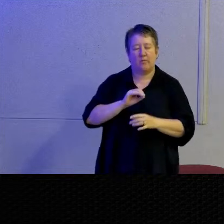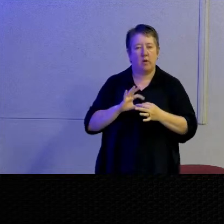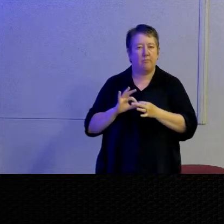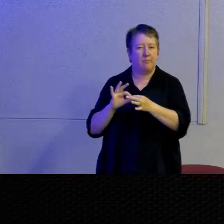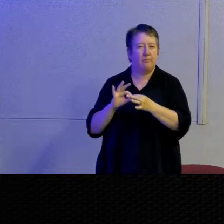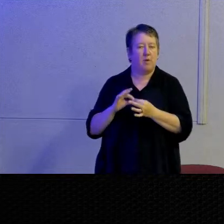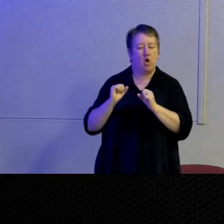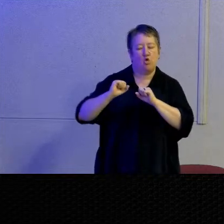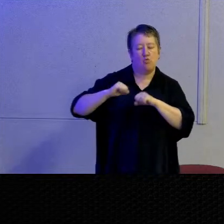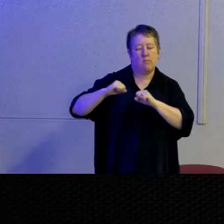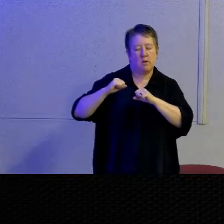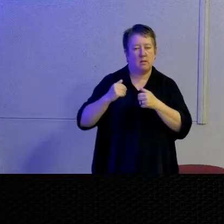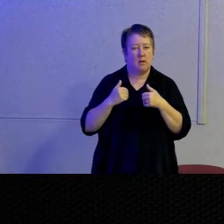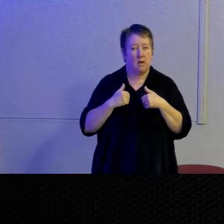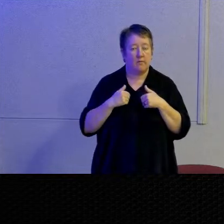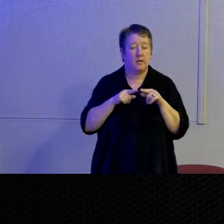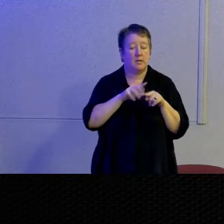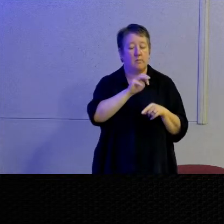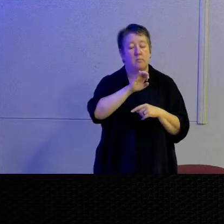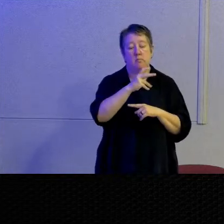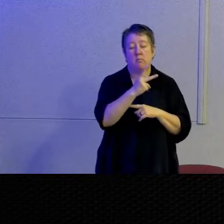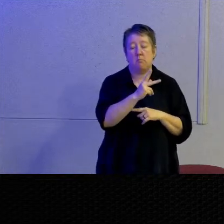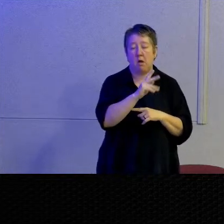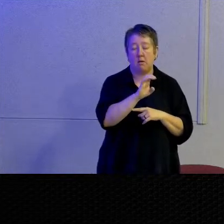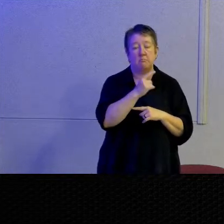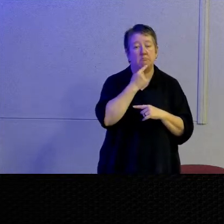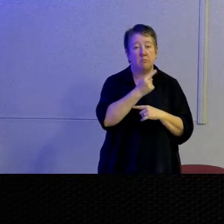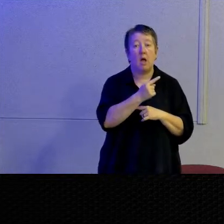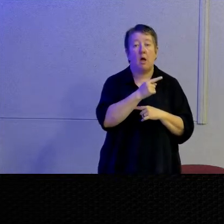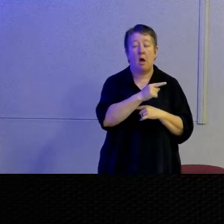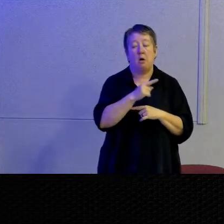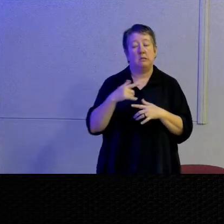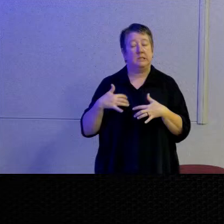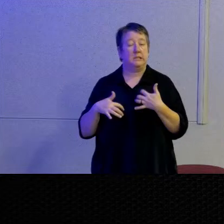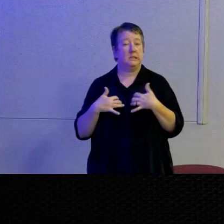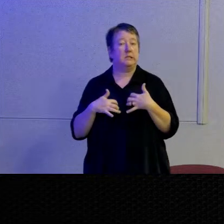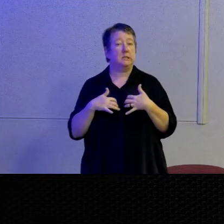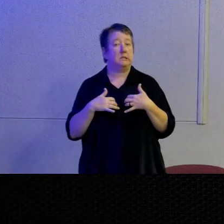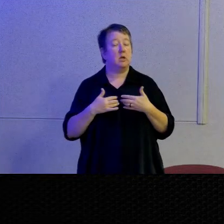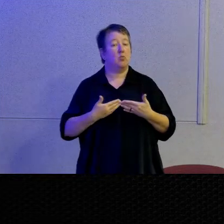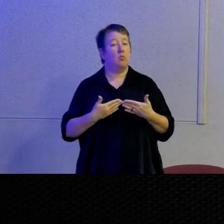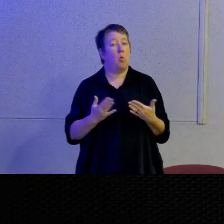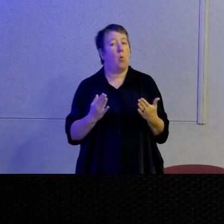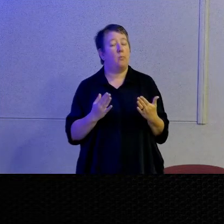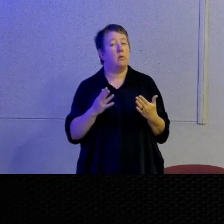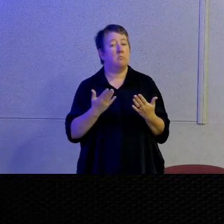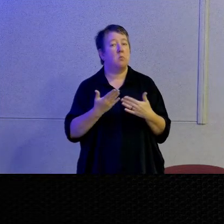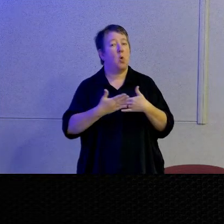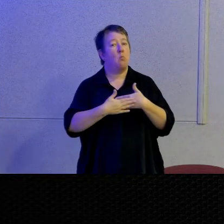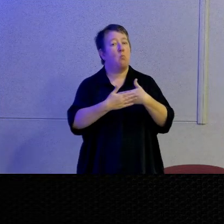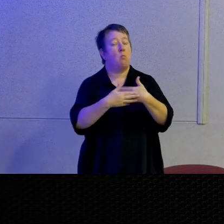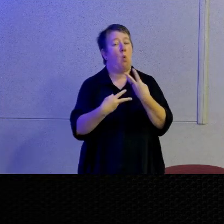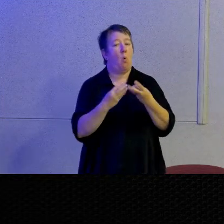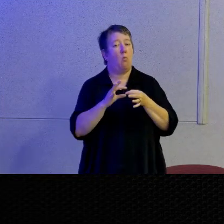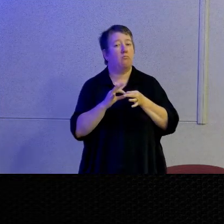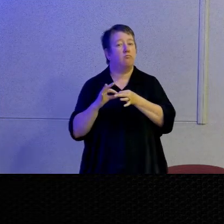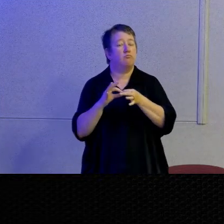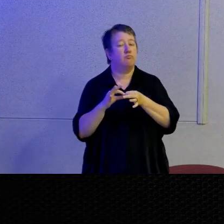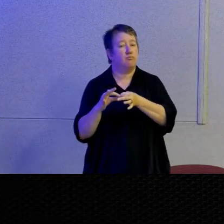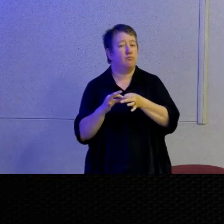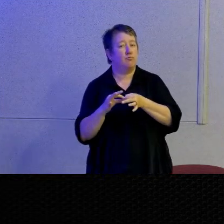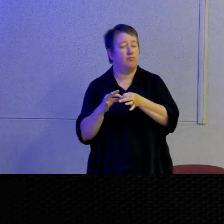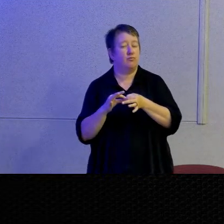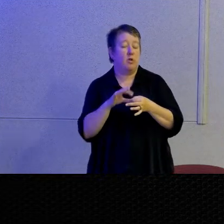as Mike mentioned, CERN would be very open to increasing this collaboration if South Africa finds that that would